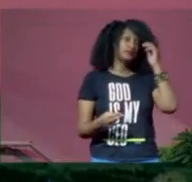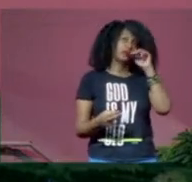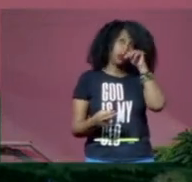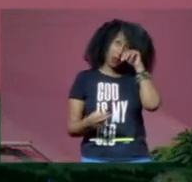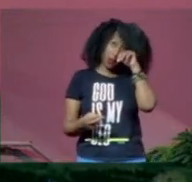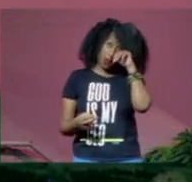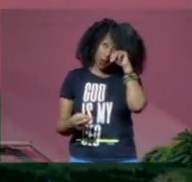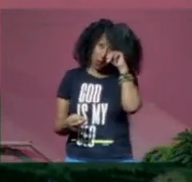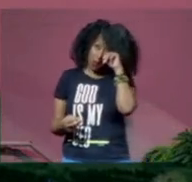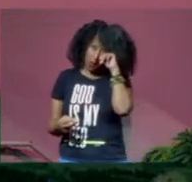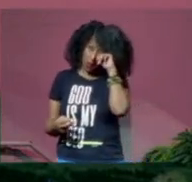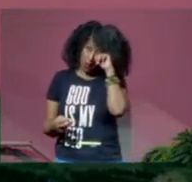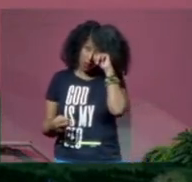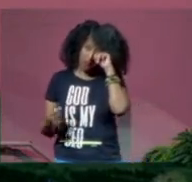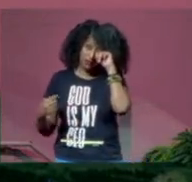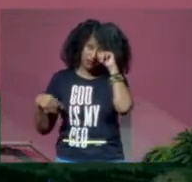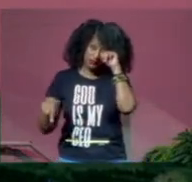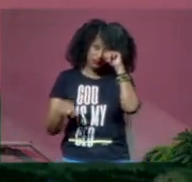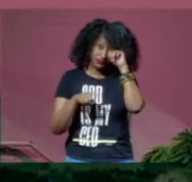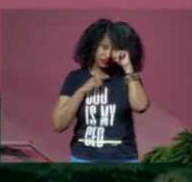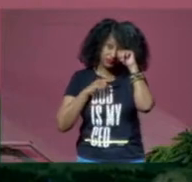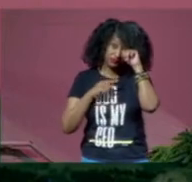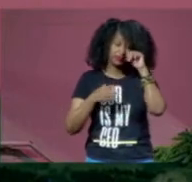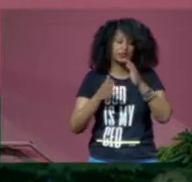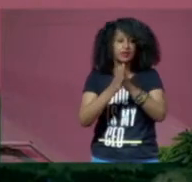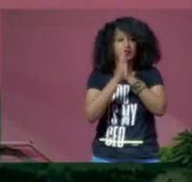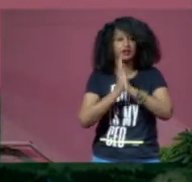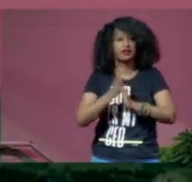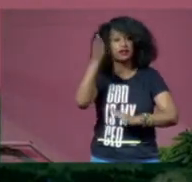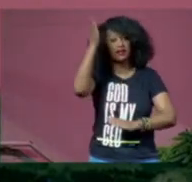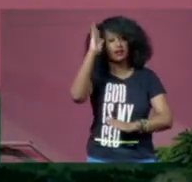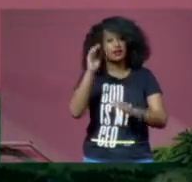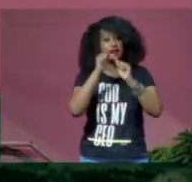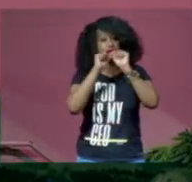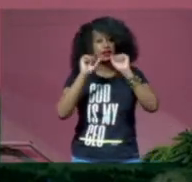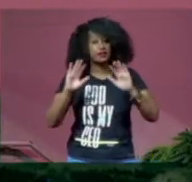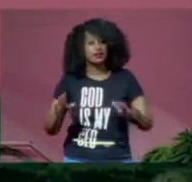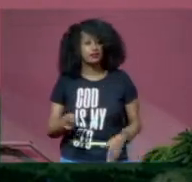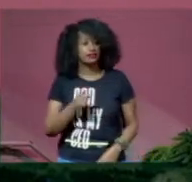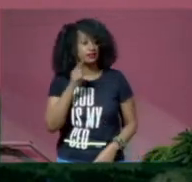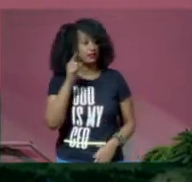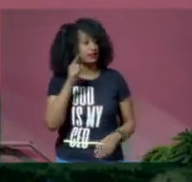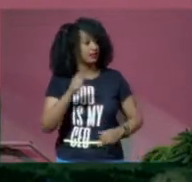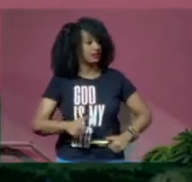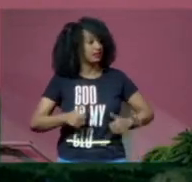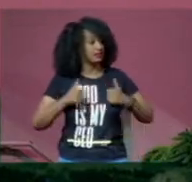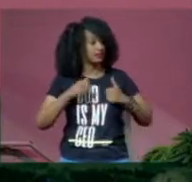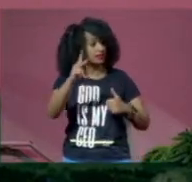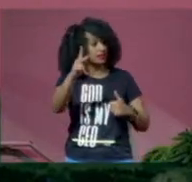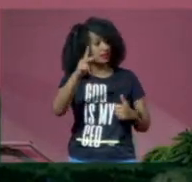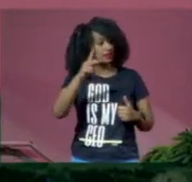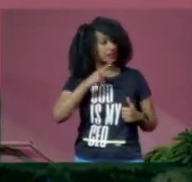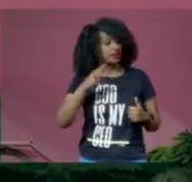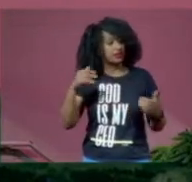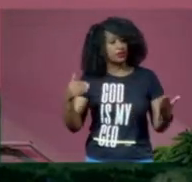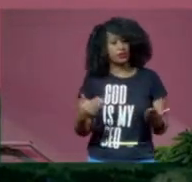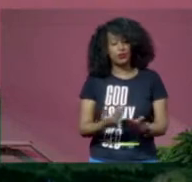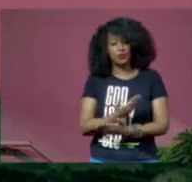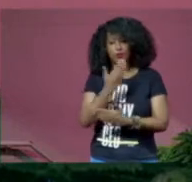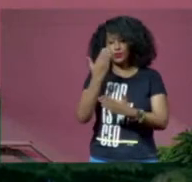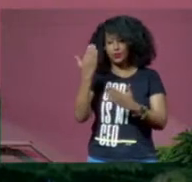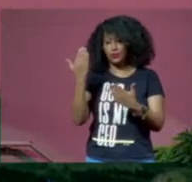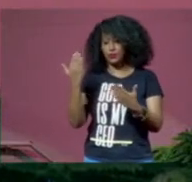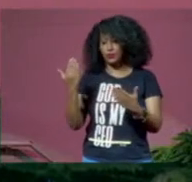him our choicest blessings and prayers this morning. We pray that he will return refreshed and restored for the work that